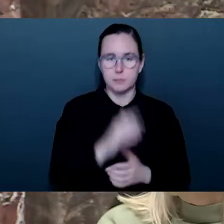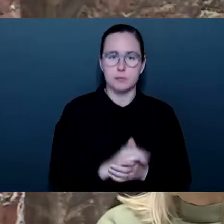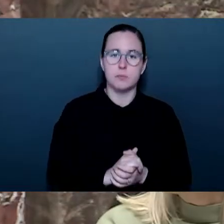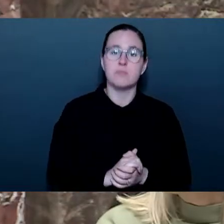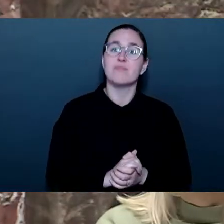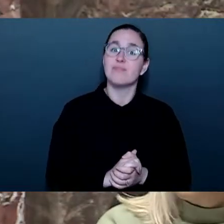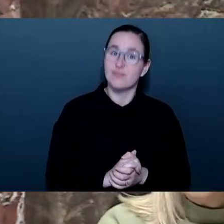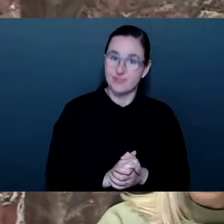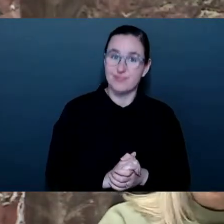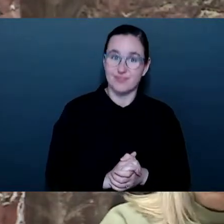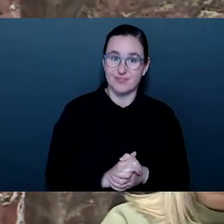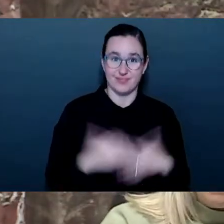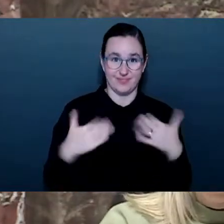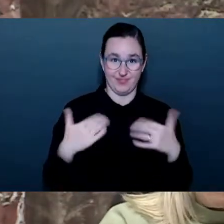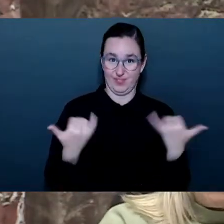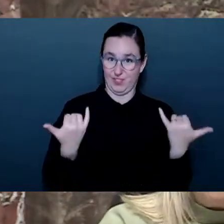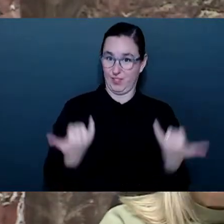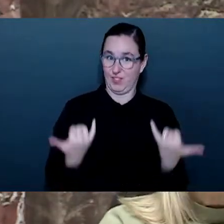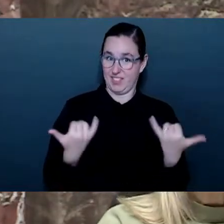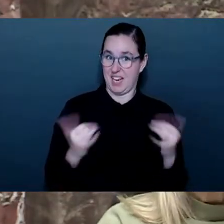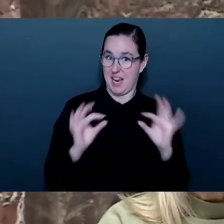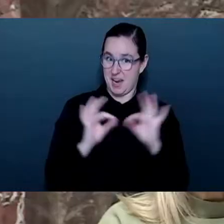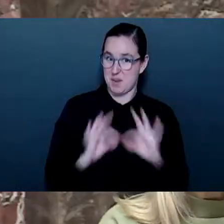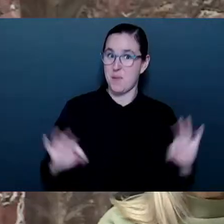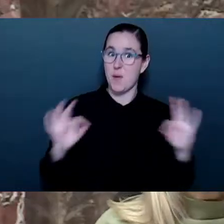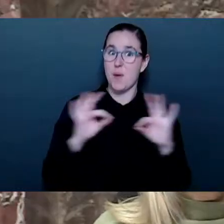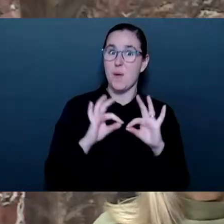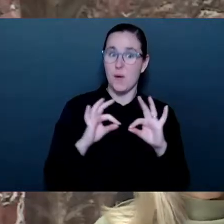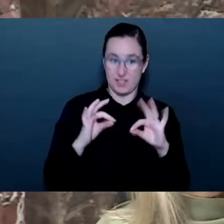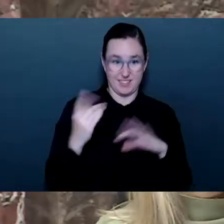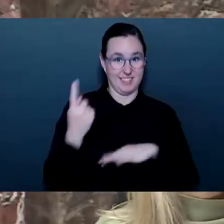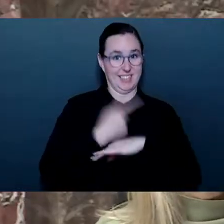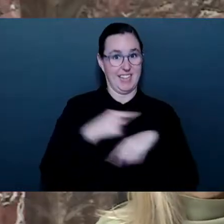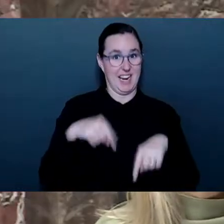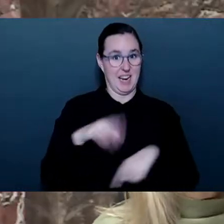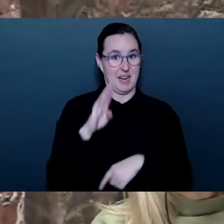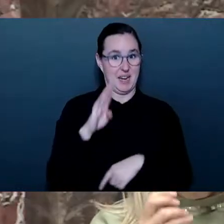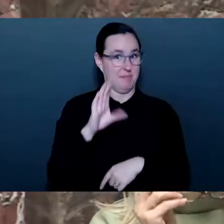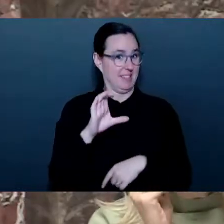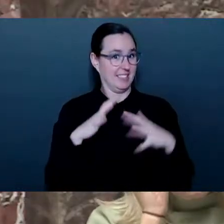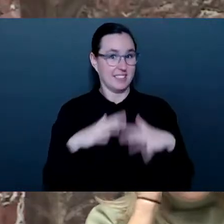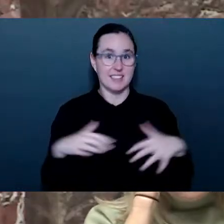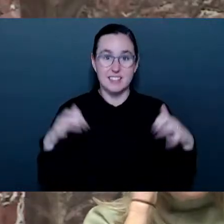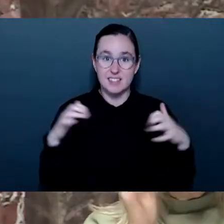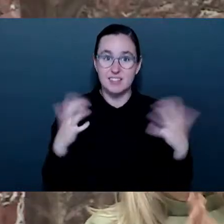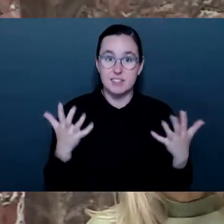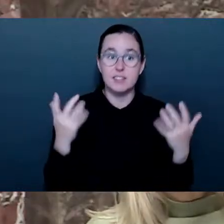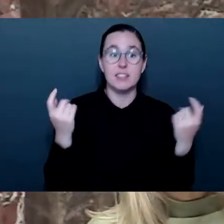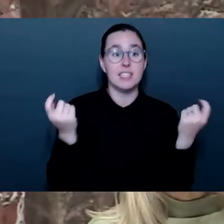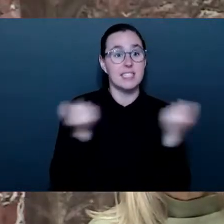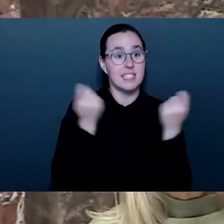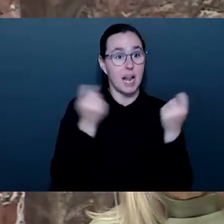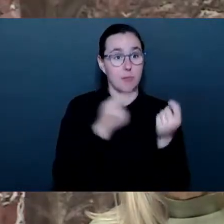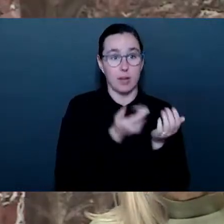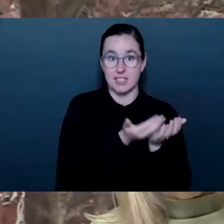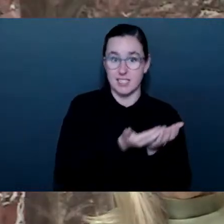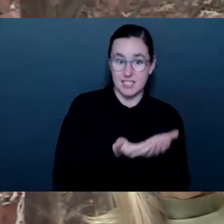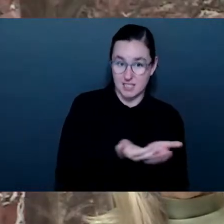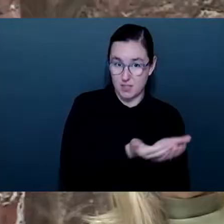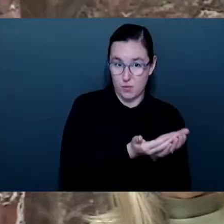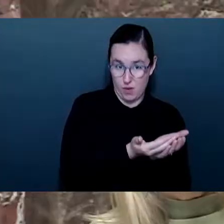Not only are we celebrating Diwali at lunchtime, we all have many guests here, we are